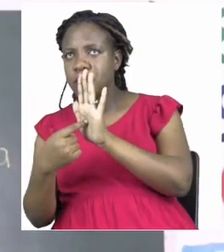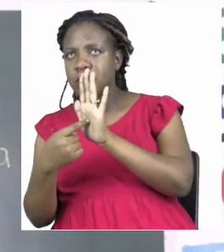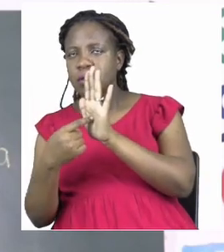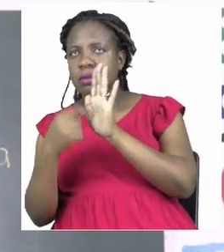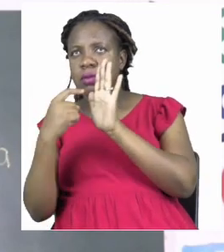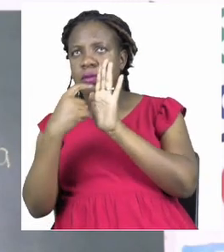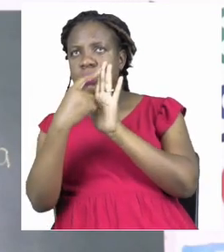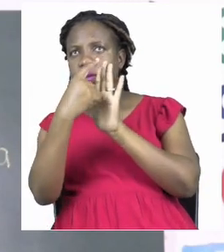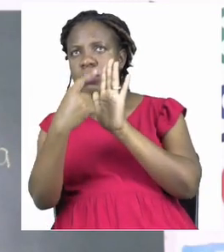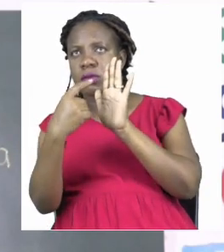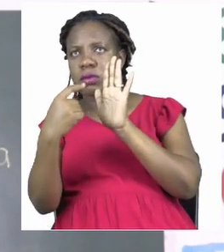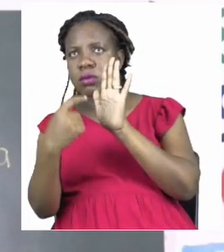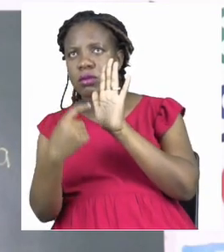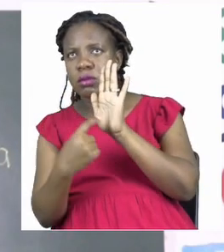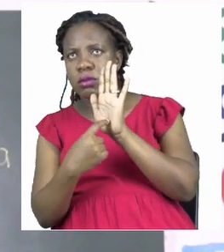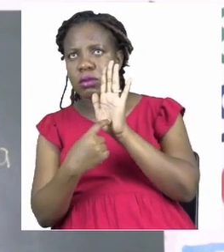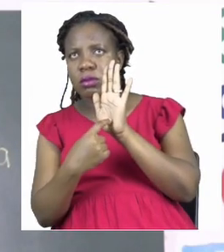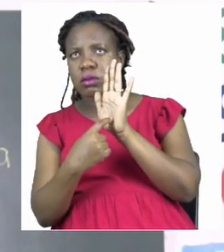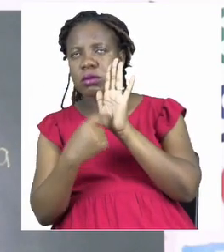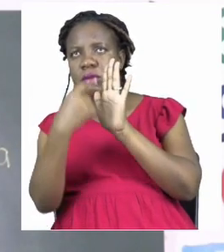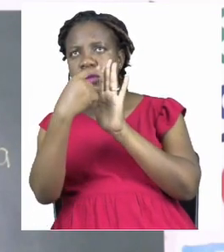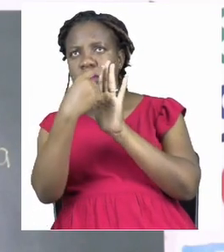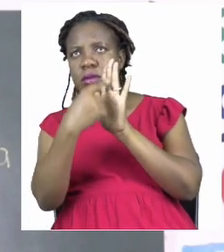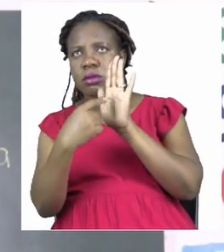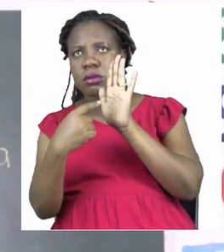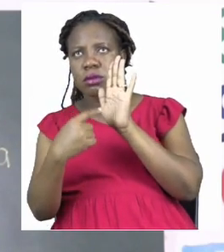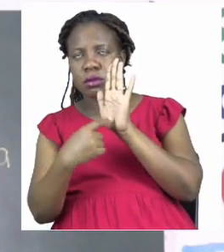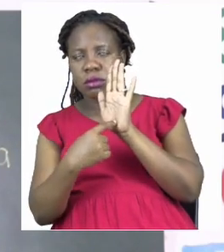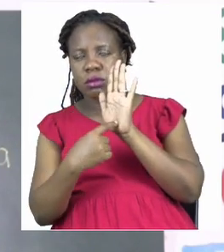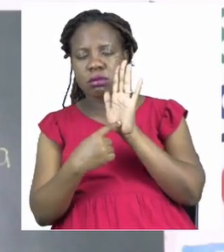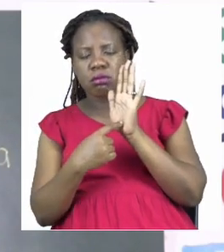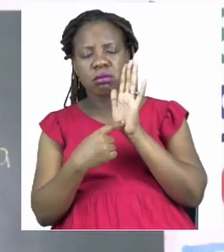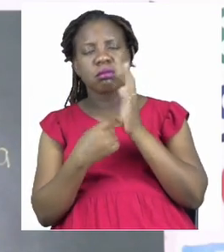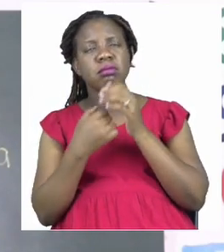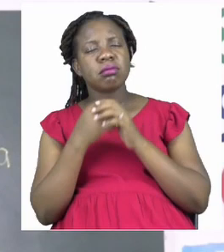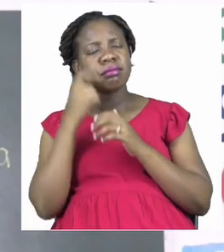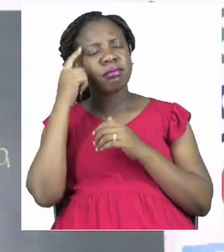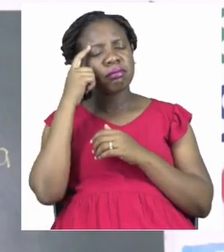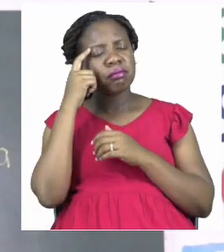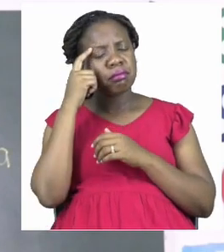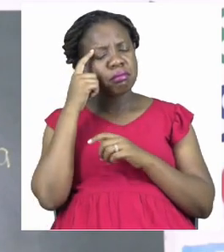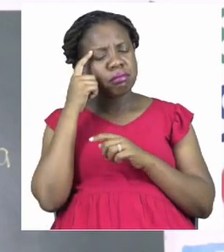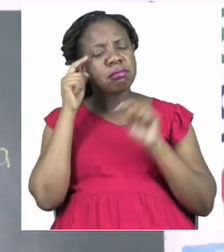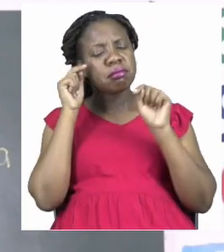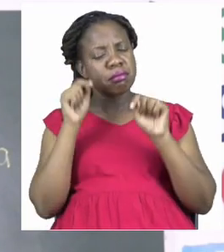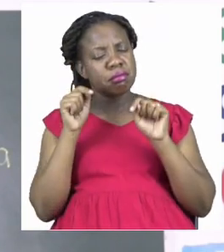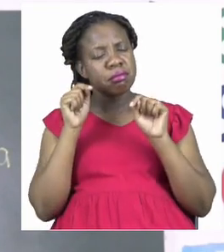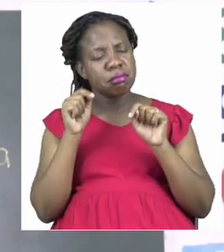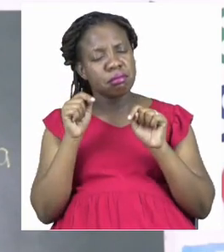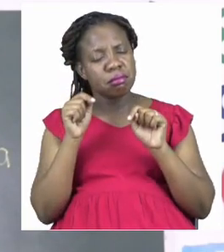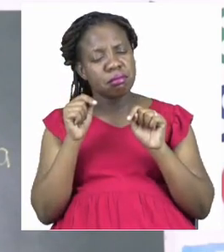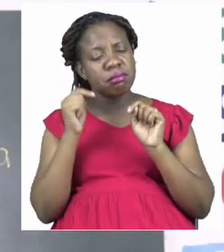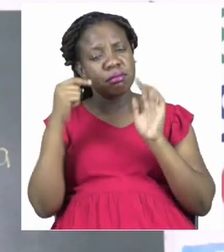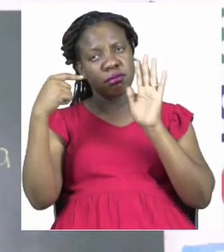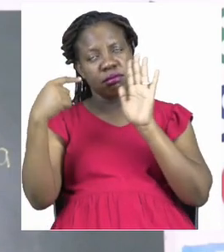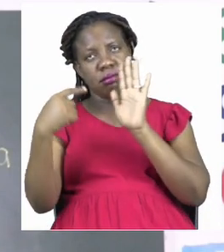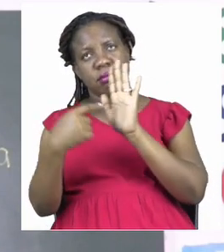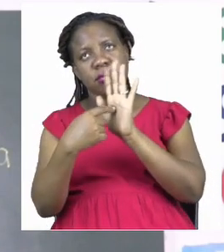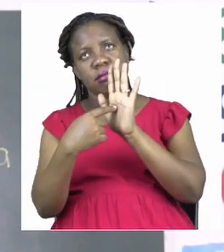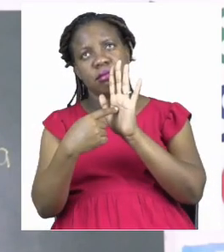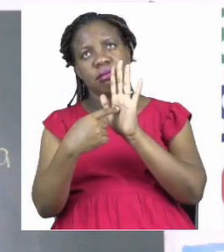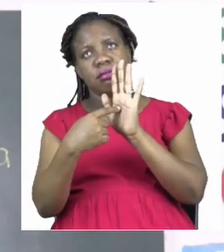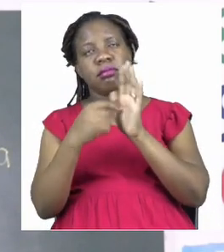question mark. In this case, I think a full stop will do. So, now our sentence